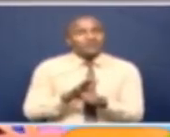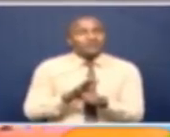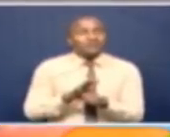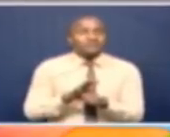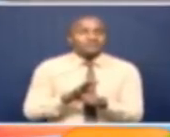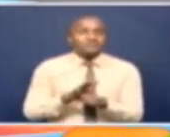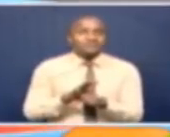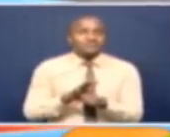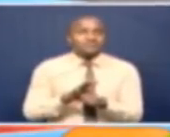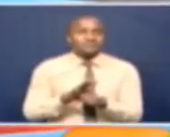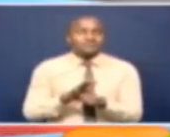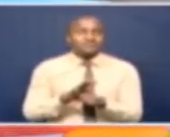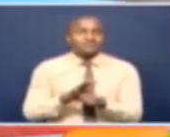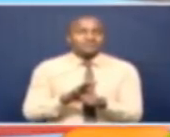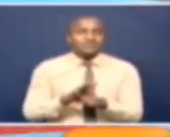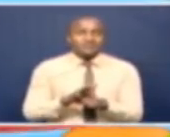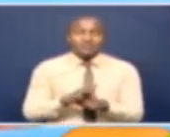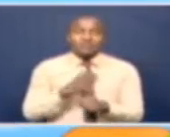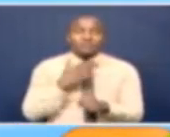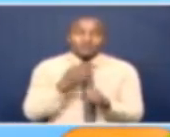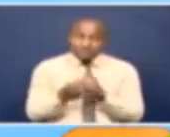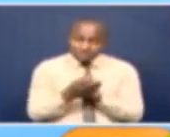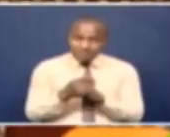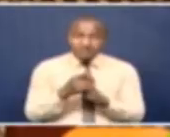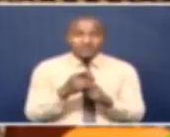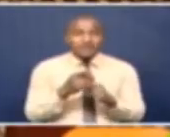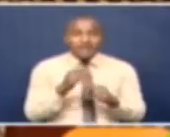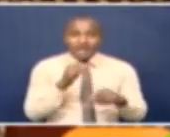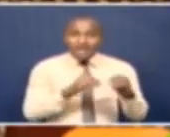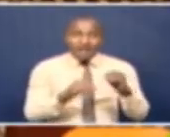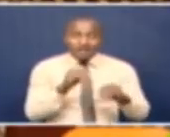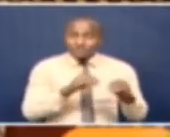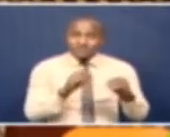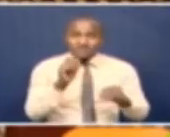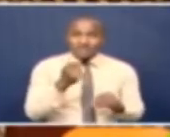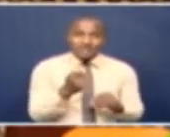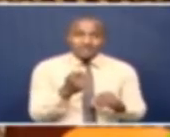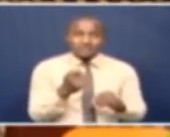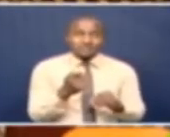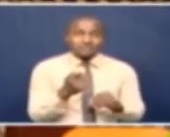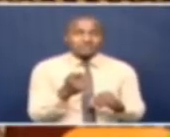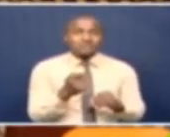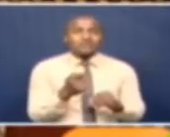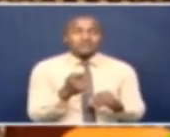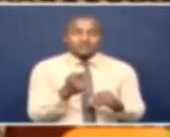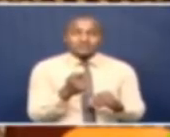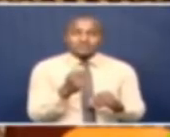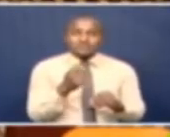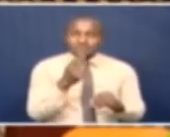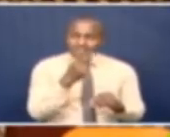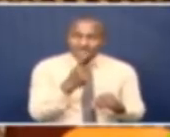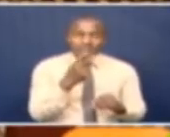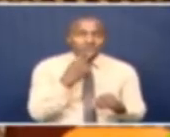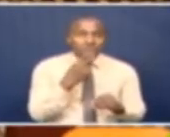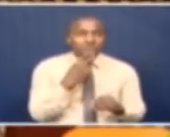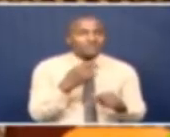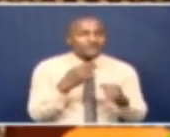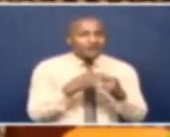tell you, Jeff. Yes. Take this to the bank. The next elections in Kenya is on the second Tuesday of